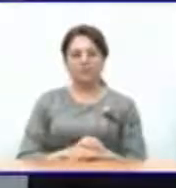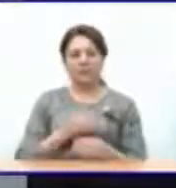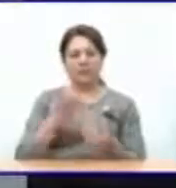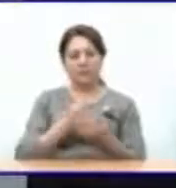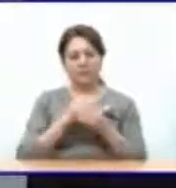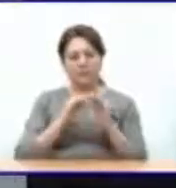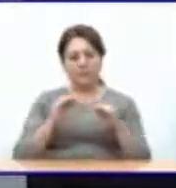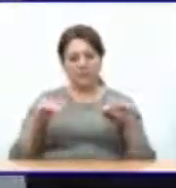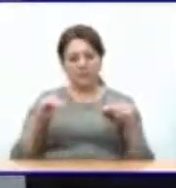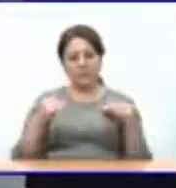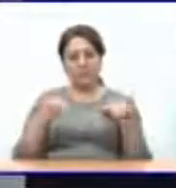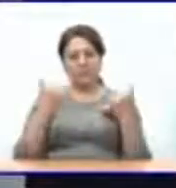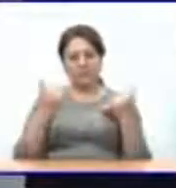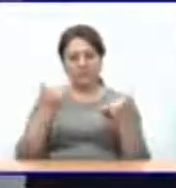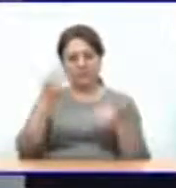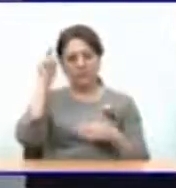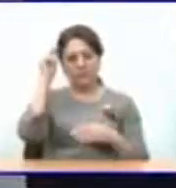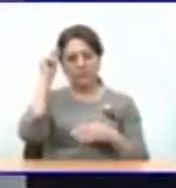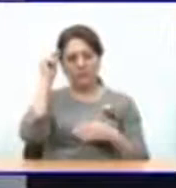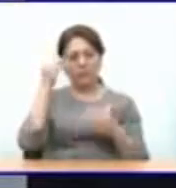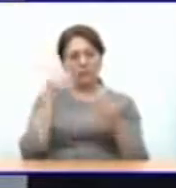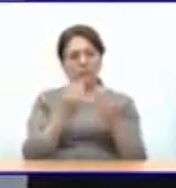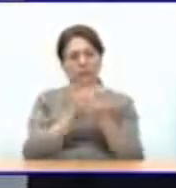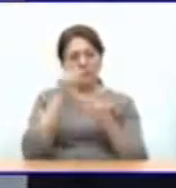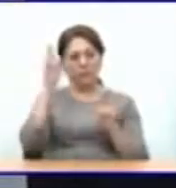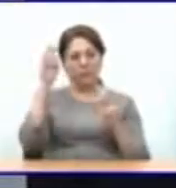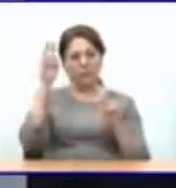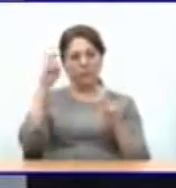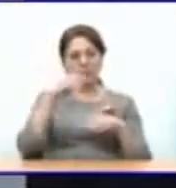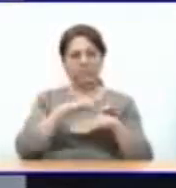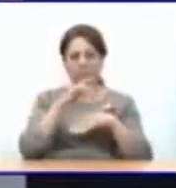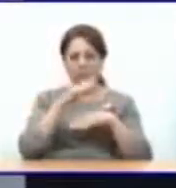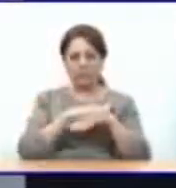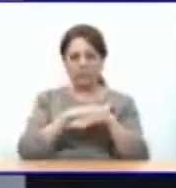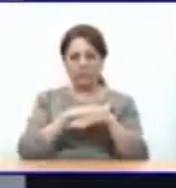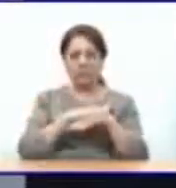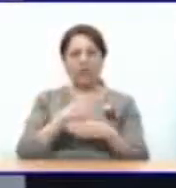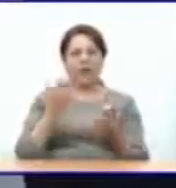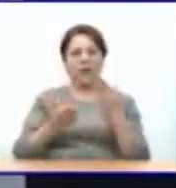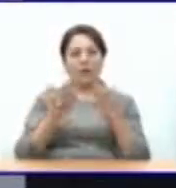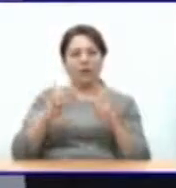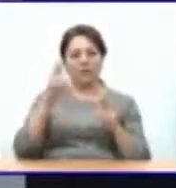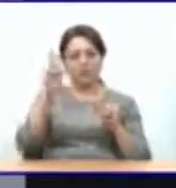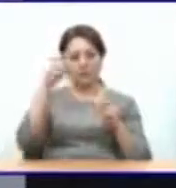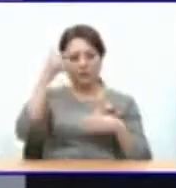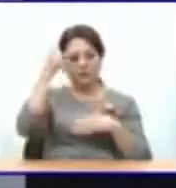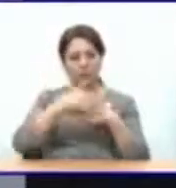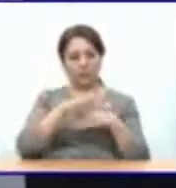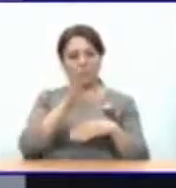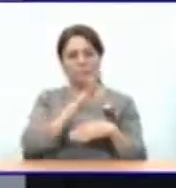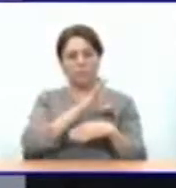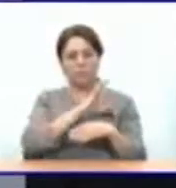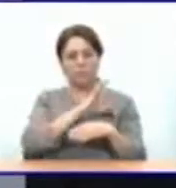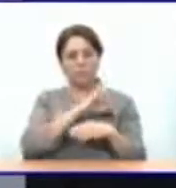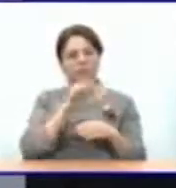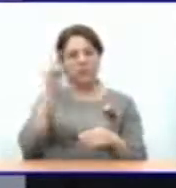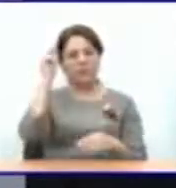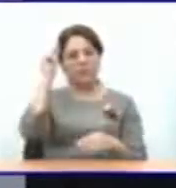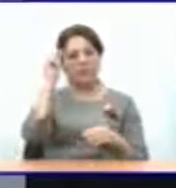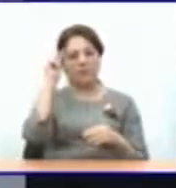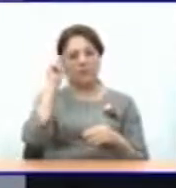Aziz o'quvchilar, shuning bilan bugungi yangi mavzuyimizni yakunlaymiz. Agar mavzu sizlarga tushunarli bo'lsa,